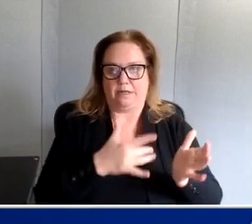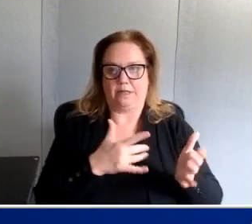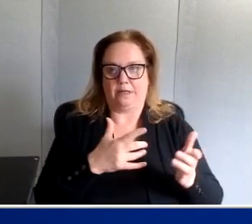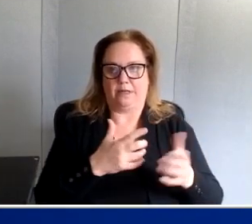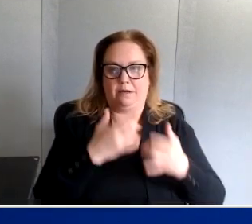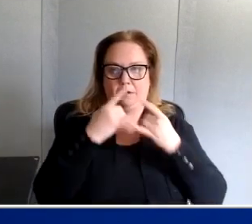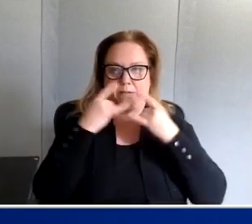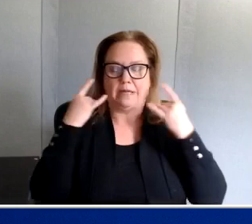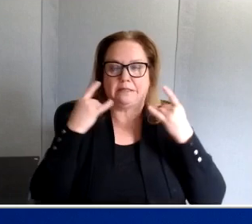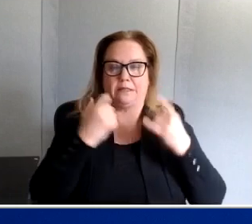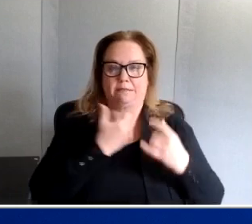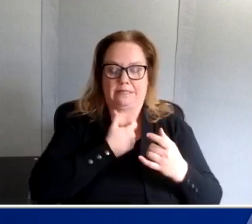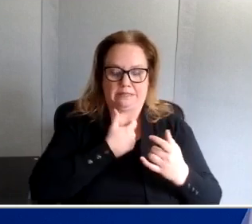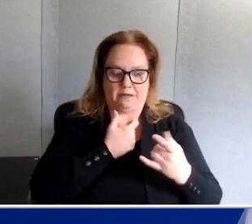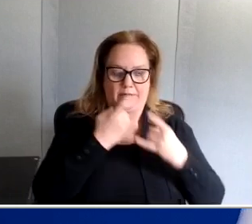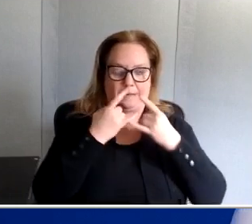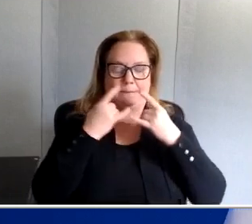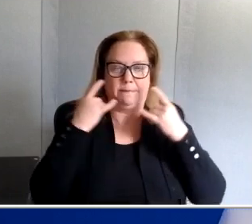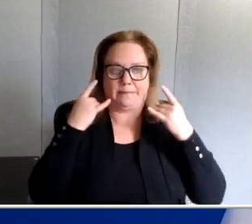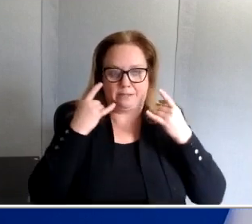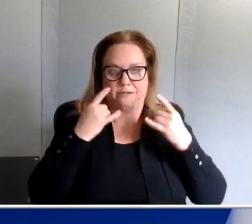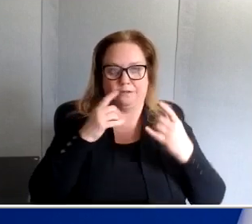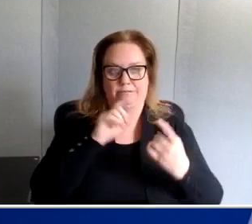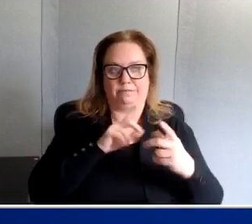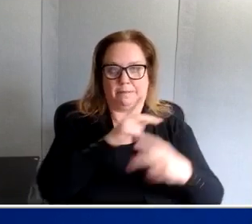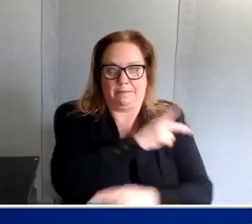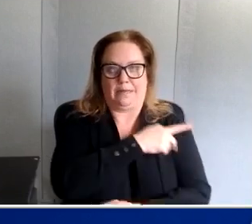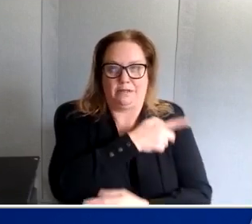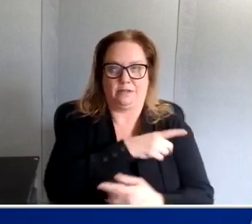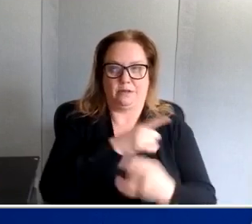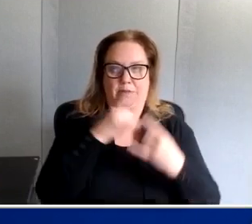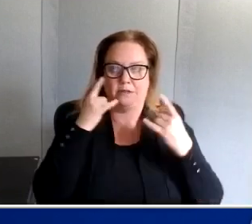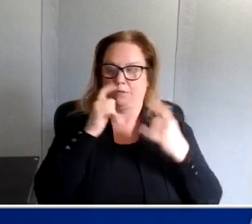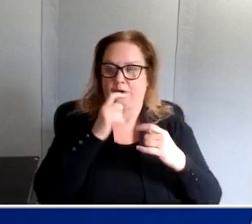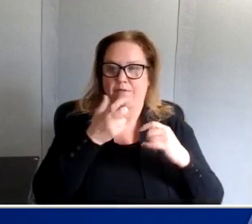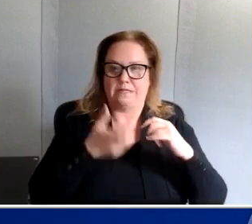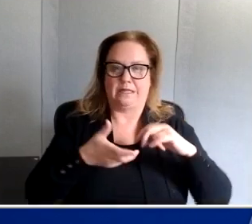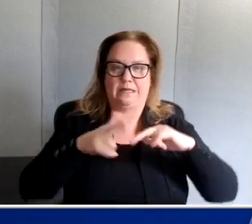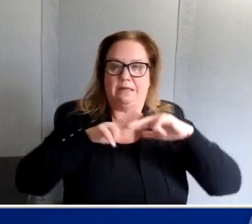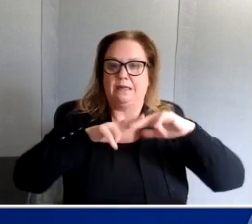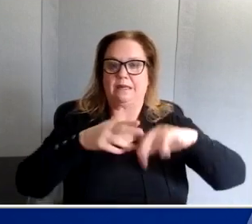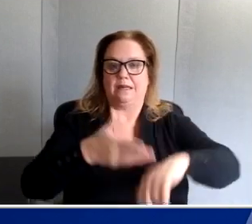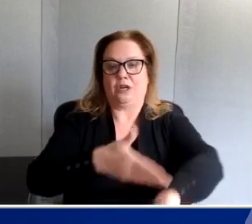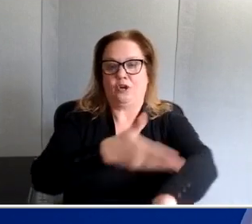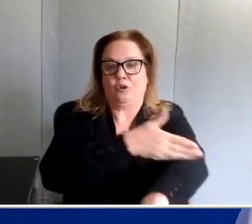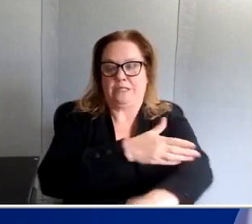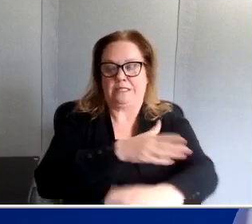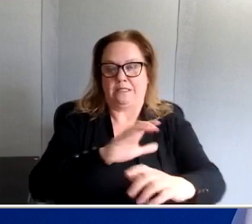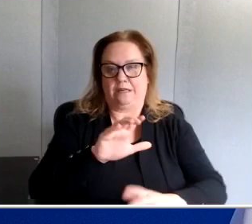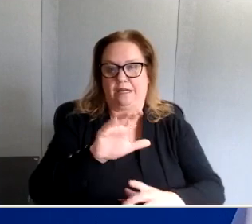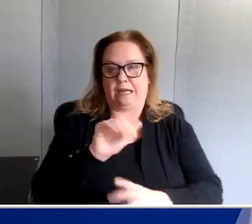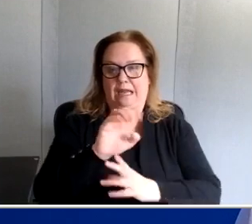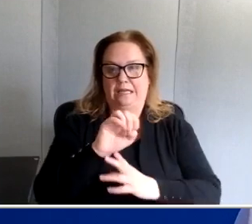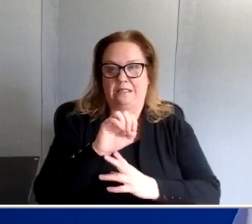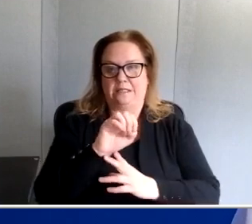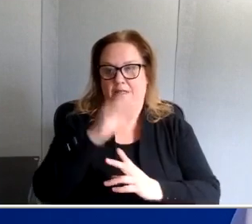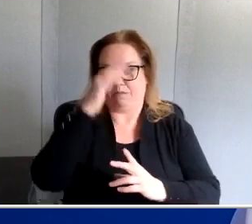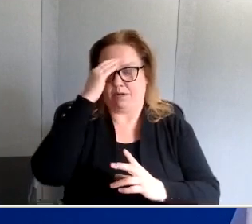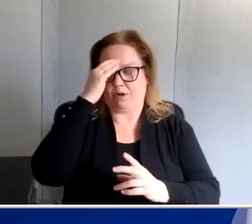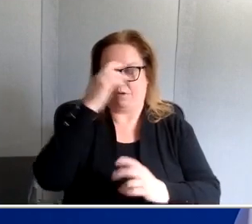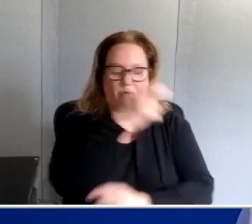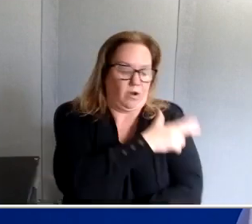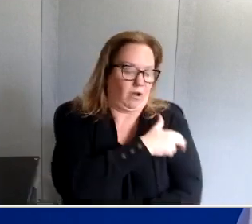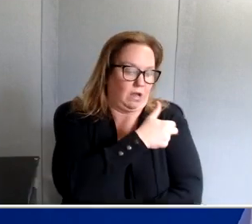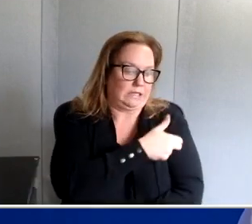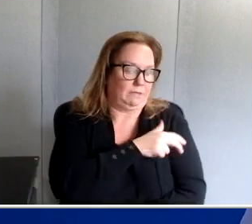especially in patient-to-patient encounters. But we have not seen any increase or really any cases that we know of